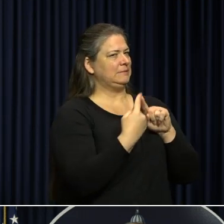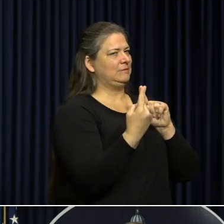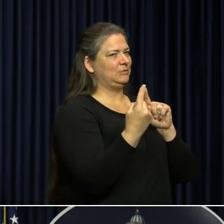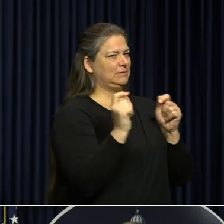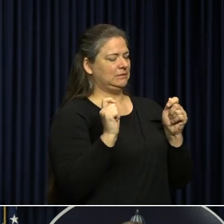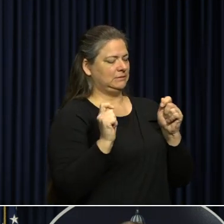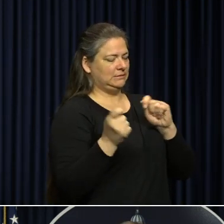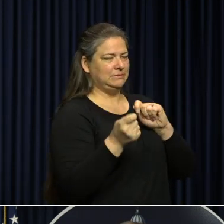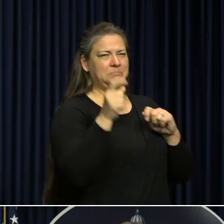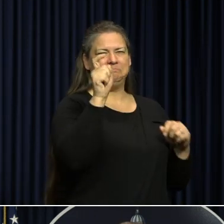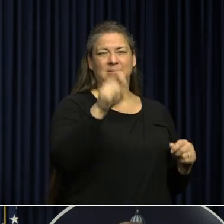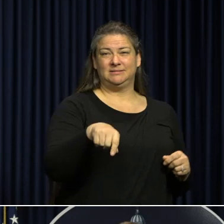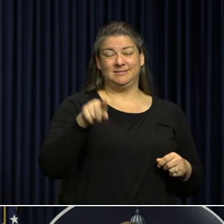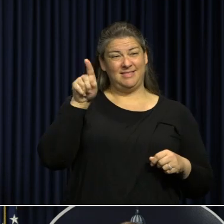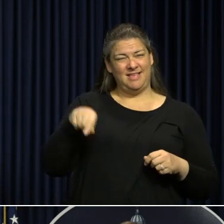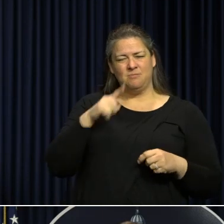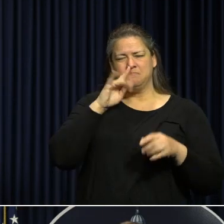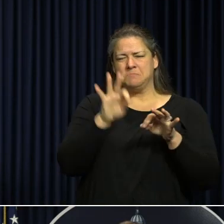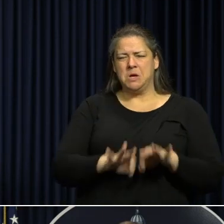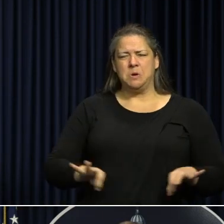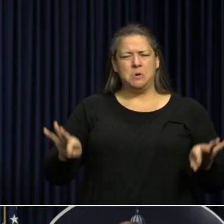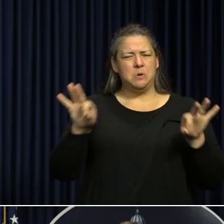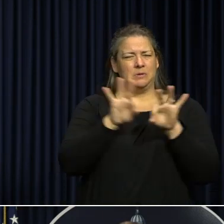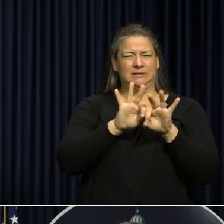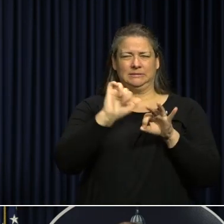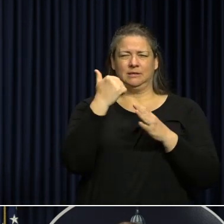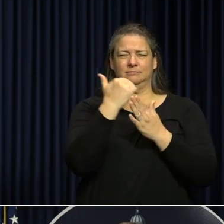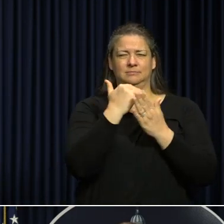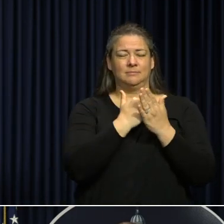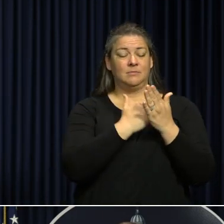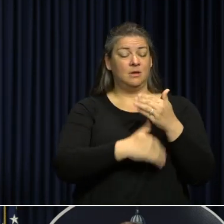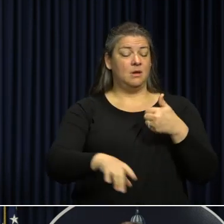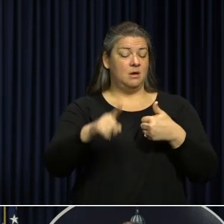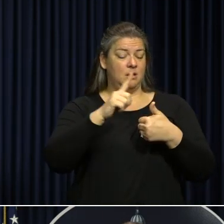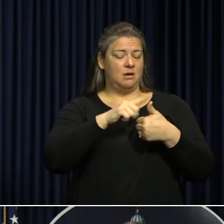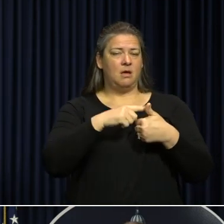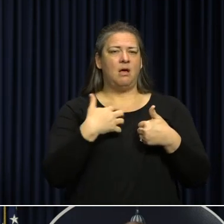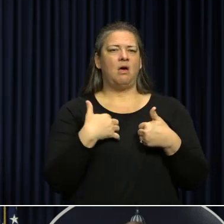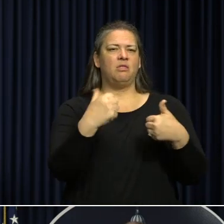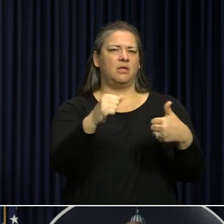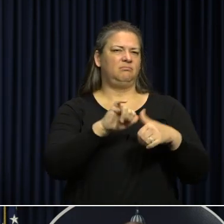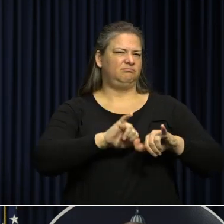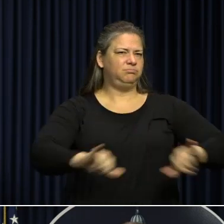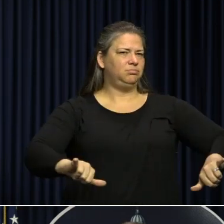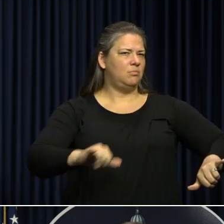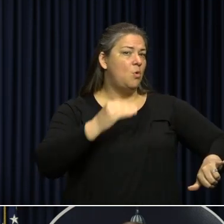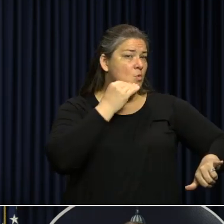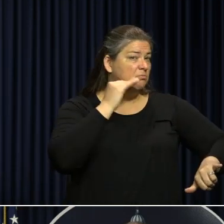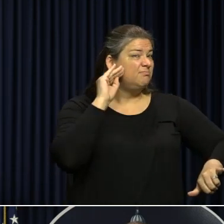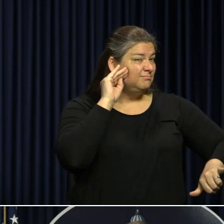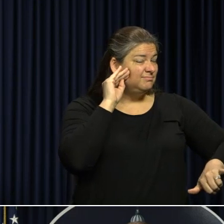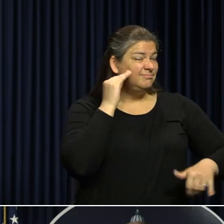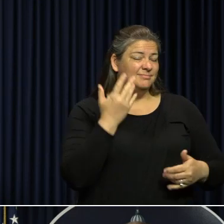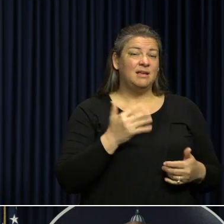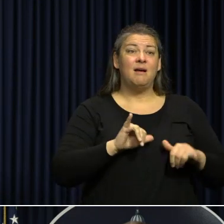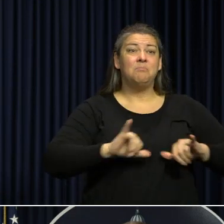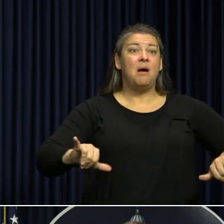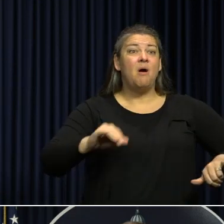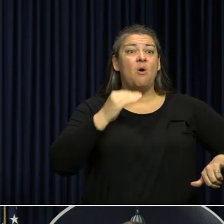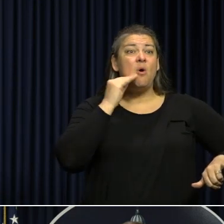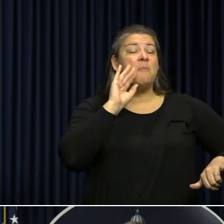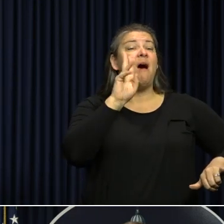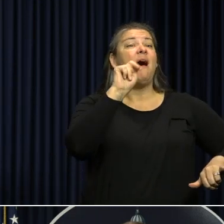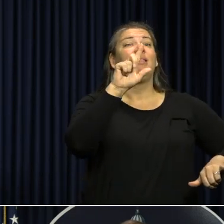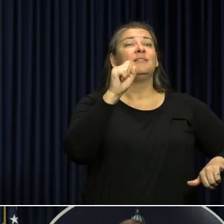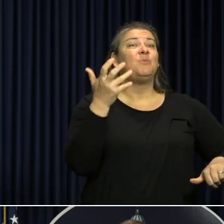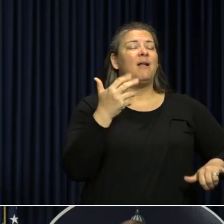critical. First, healthy at home. Healthy at home means that we are at home unless we're getting exercise,